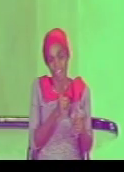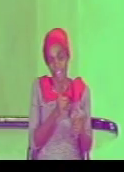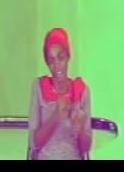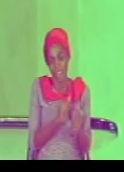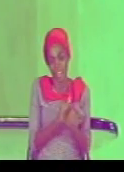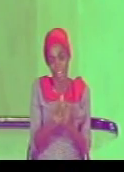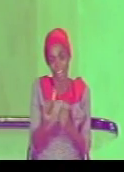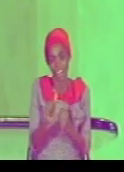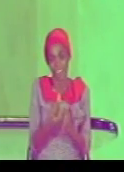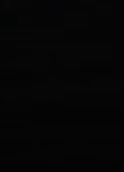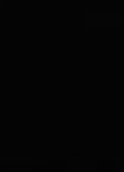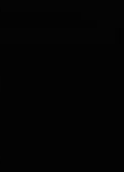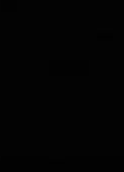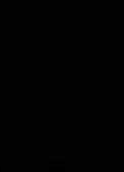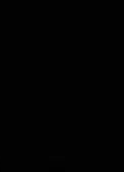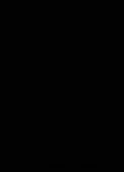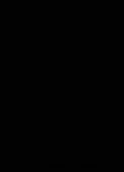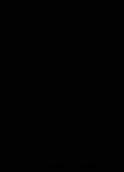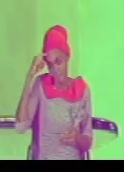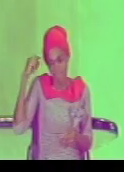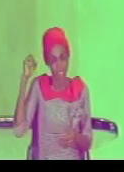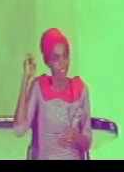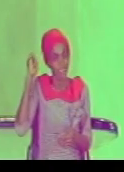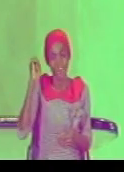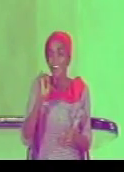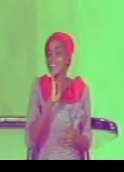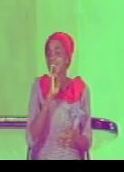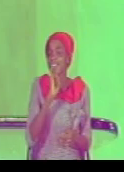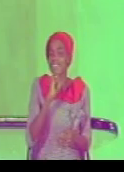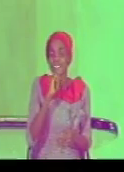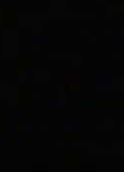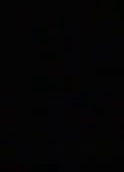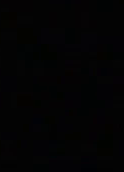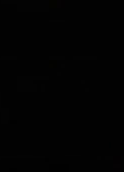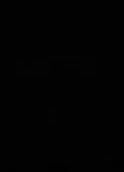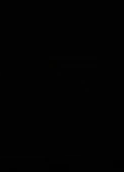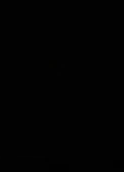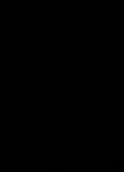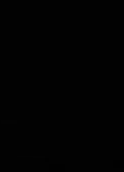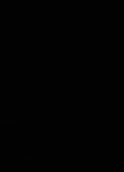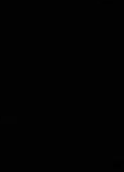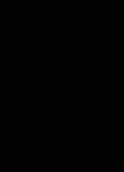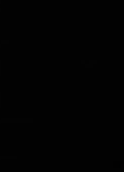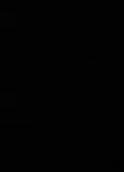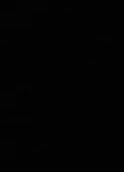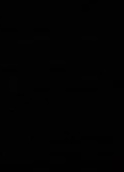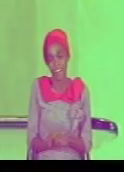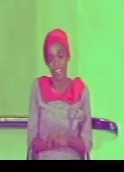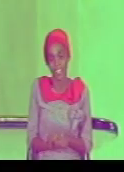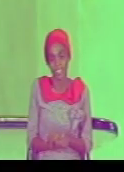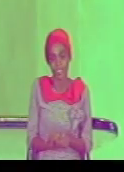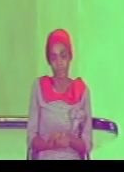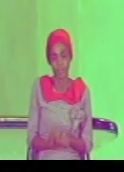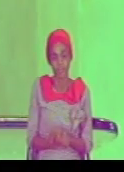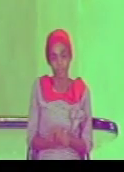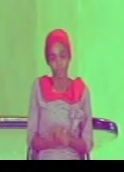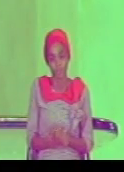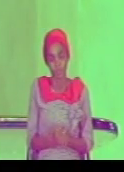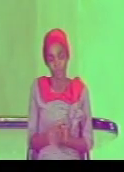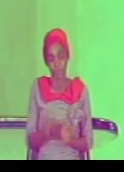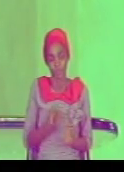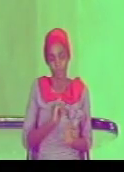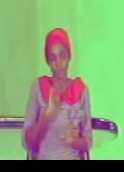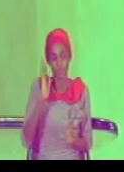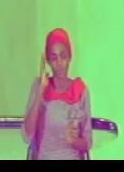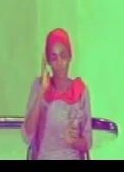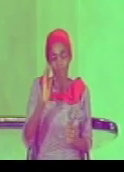Yes, he will never lie because he's not a man. I will